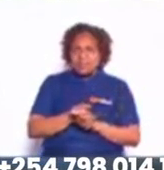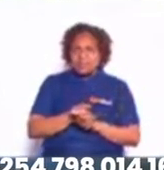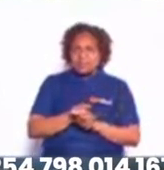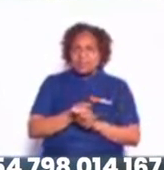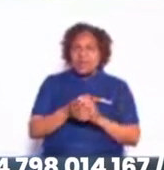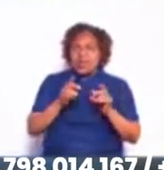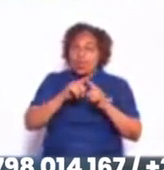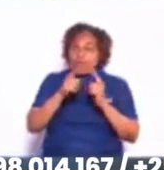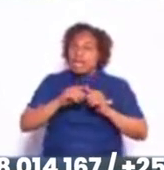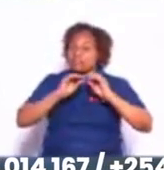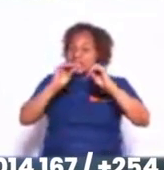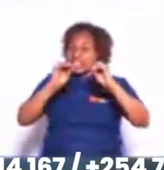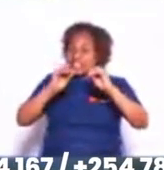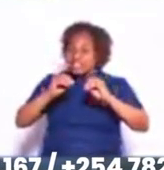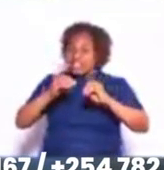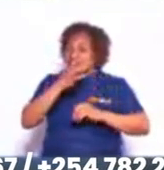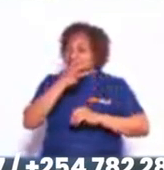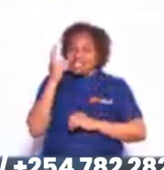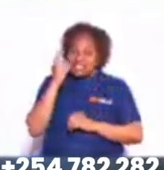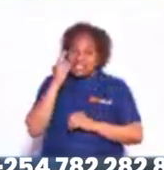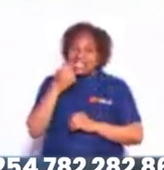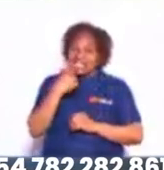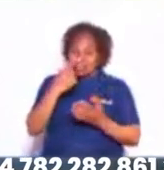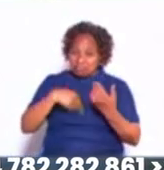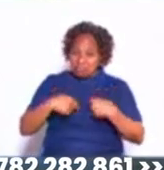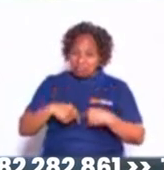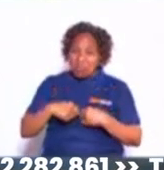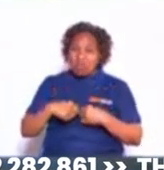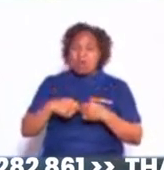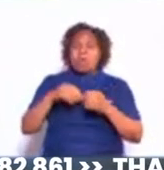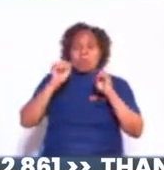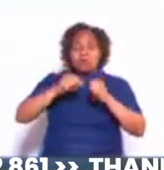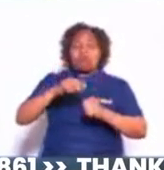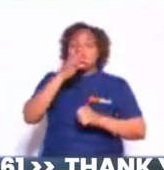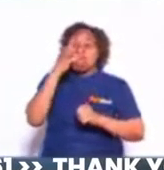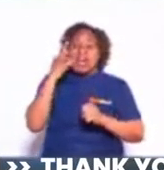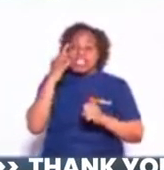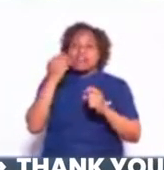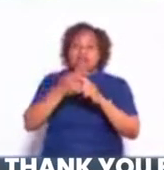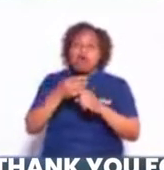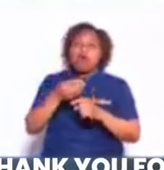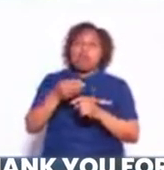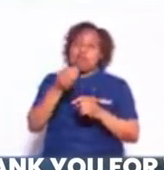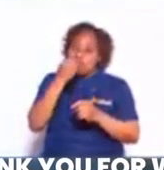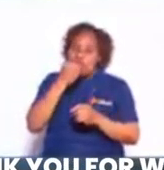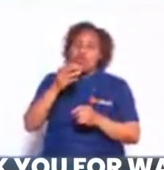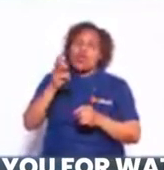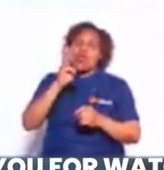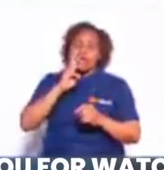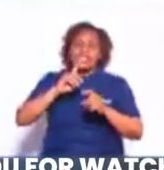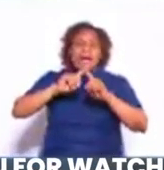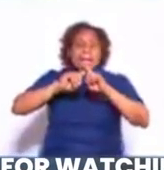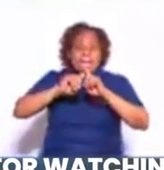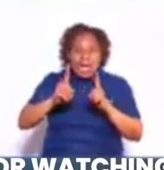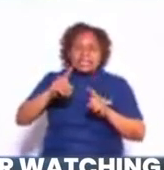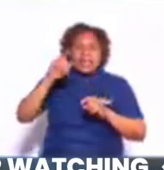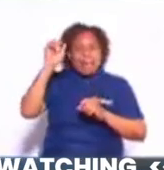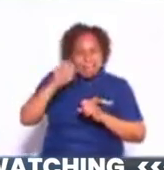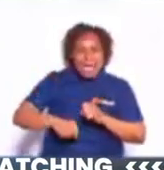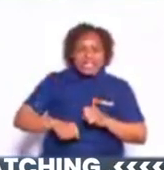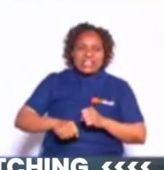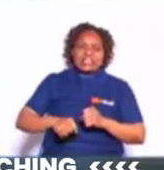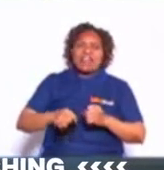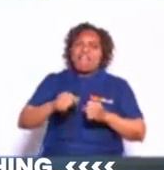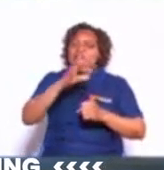When I'm teaching about fasting, I do tell people that we can fast from food, water, and something, but we have to fast from